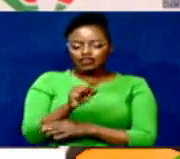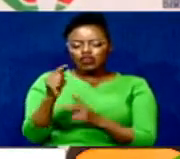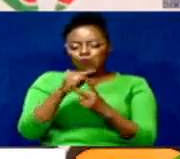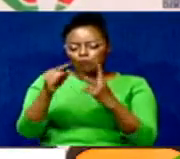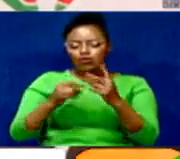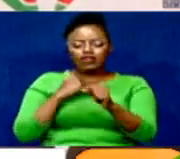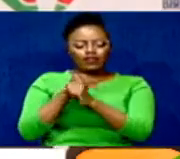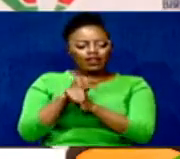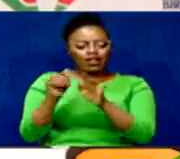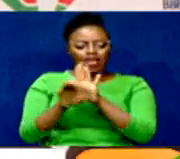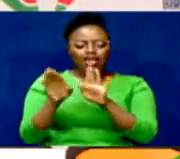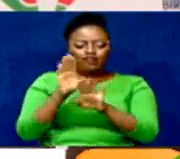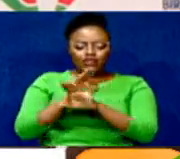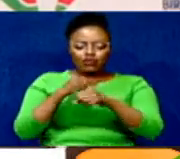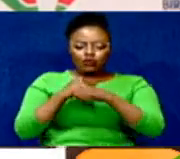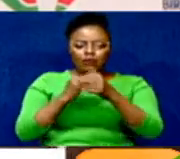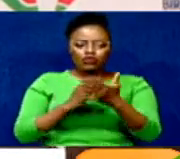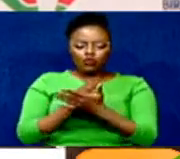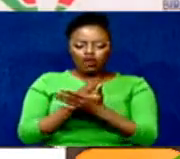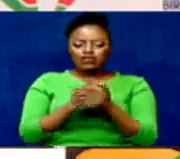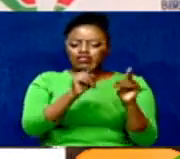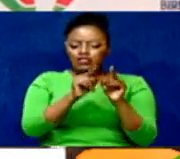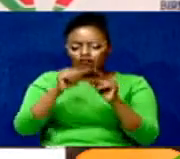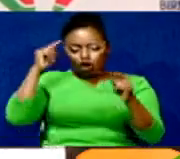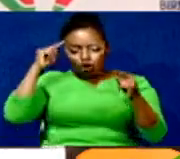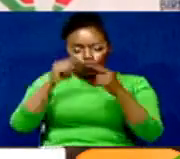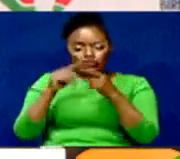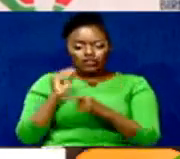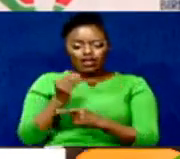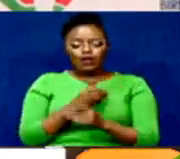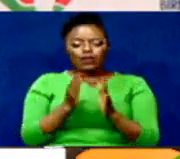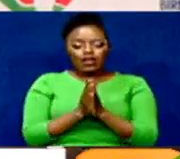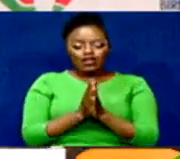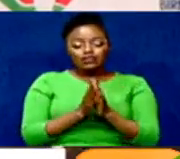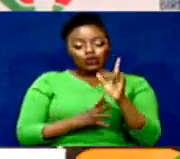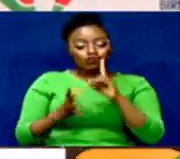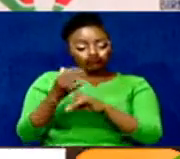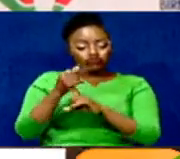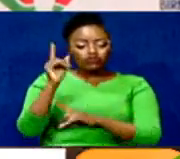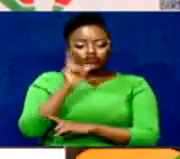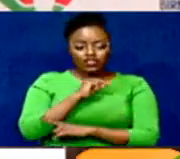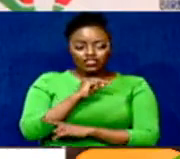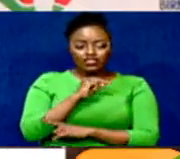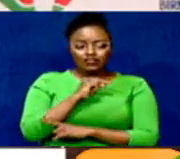done everything possible to ensure our goals and objectives are well achieved,